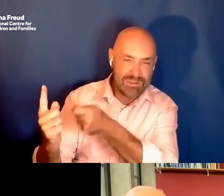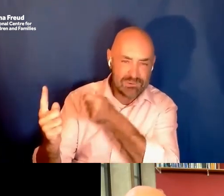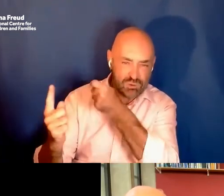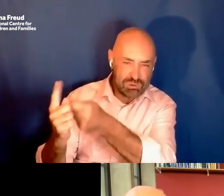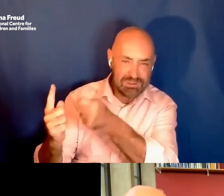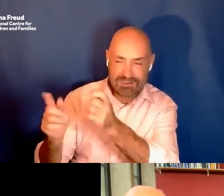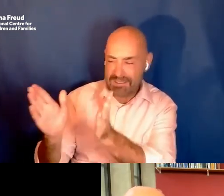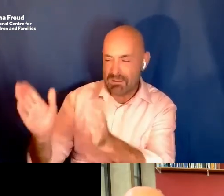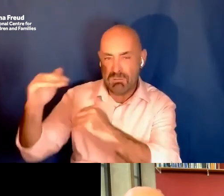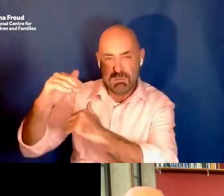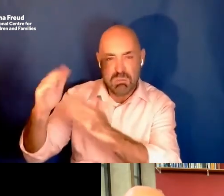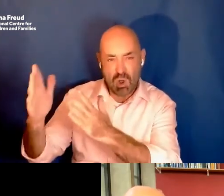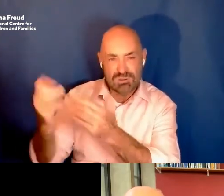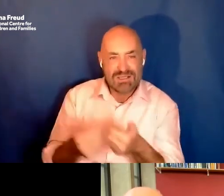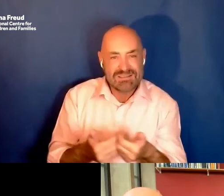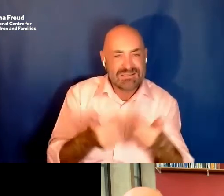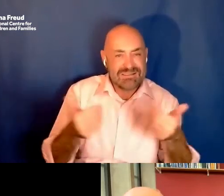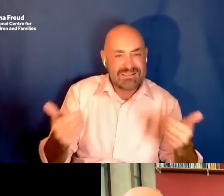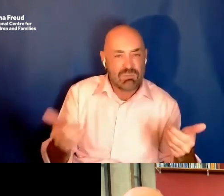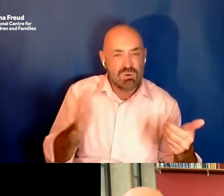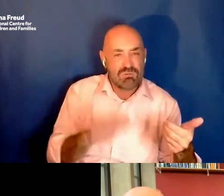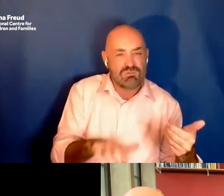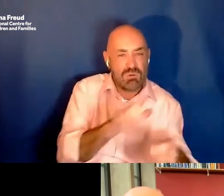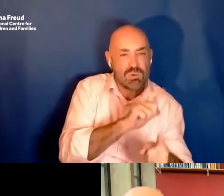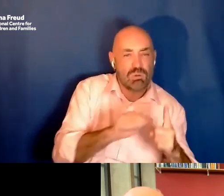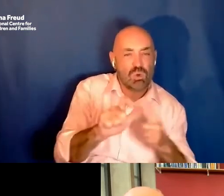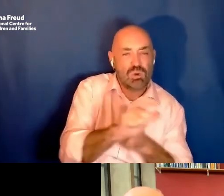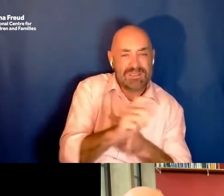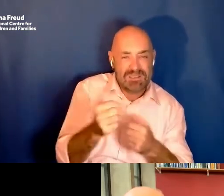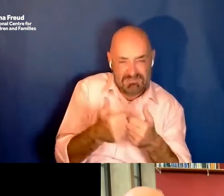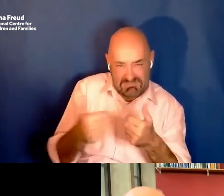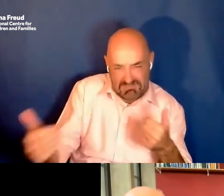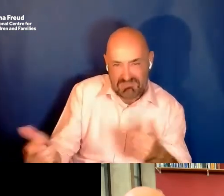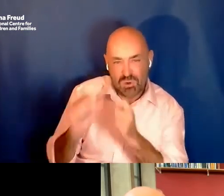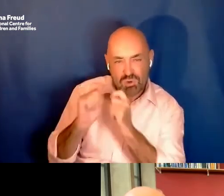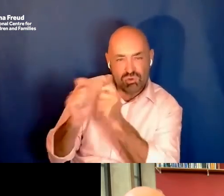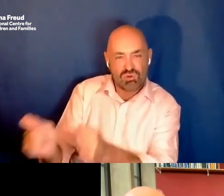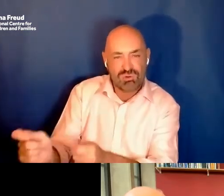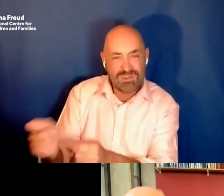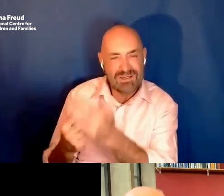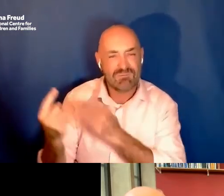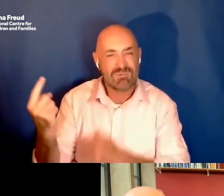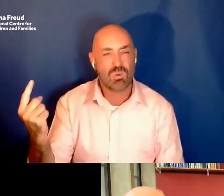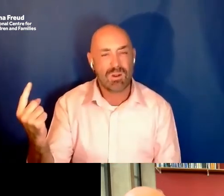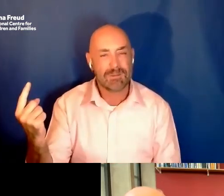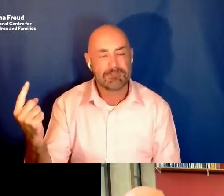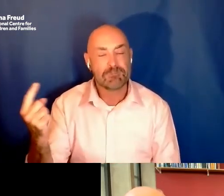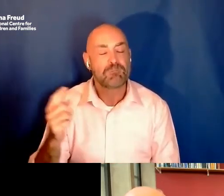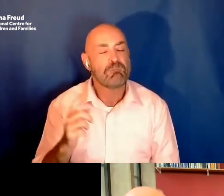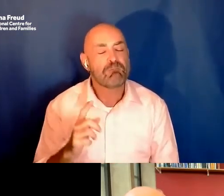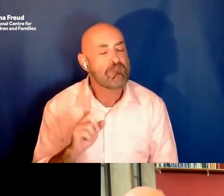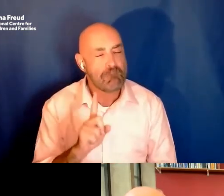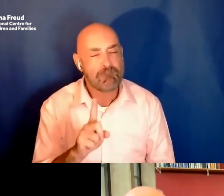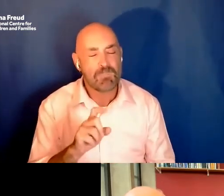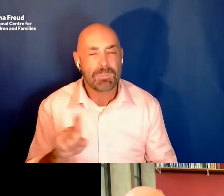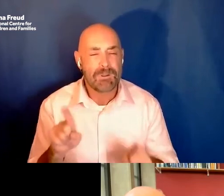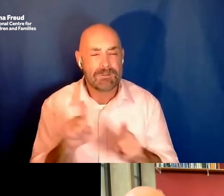boxed and separate from their wider context. But at the same time, it is important to note